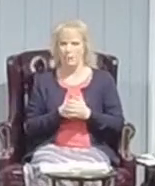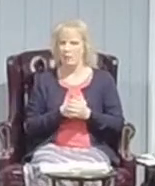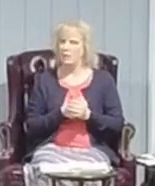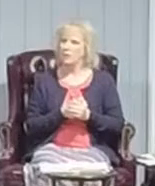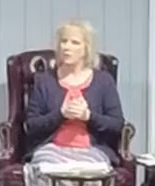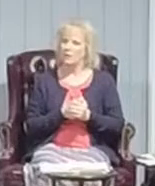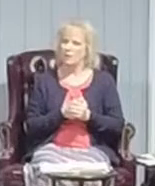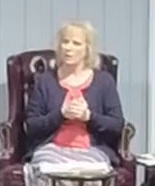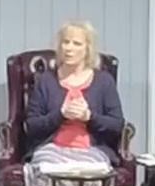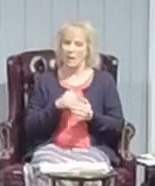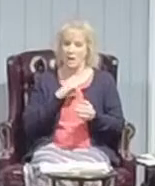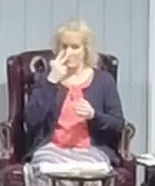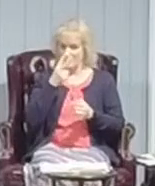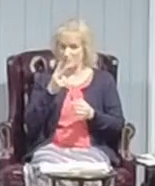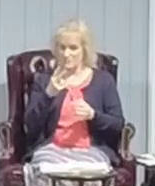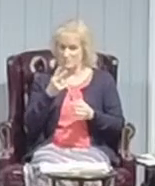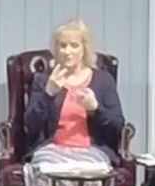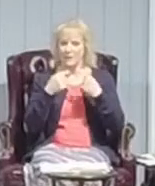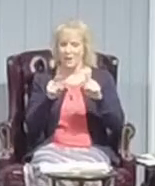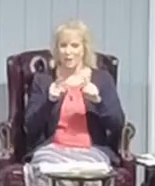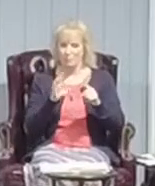And I've seen it happen. I've had it happen to me.